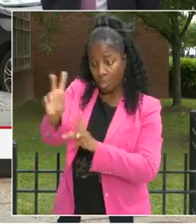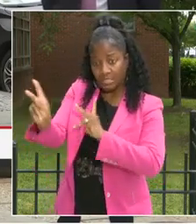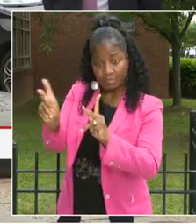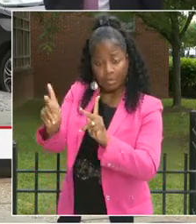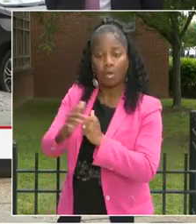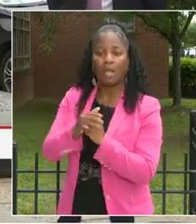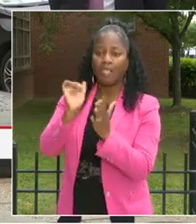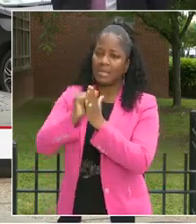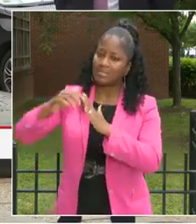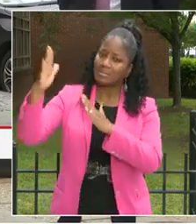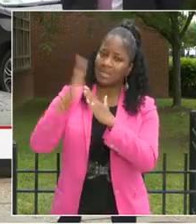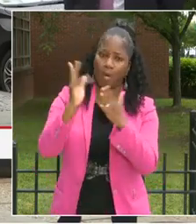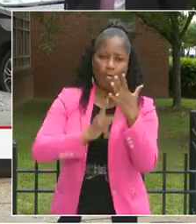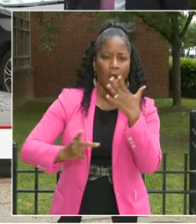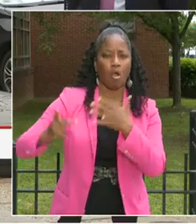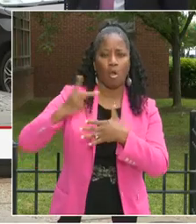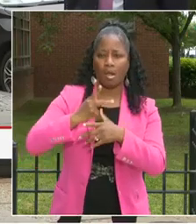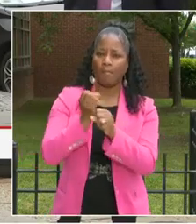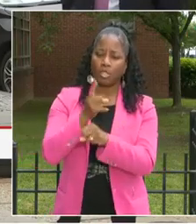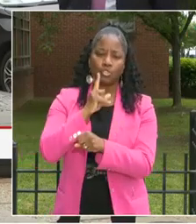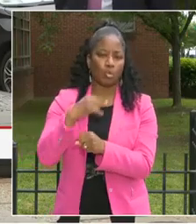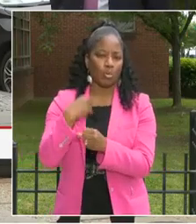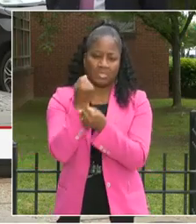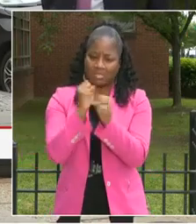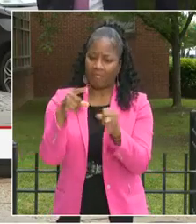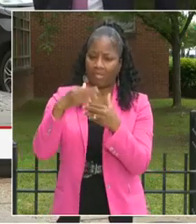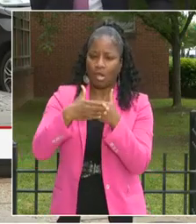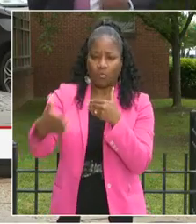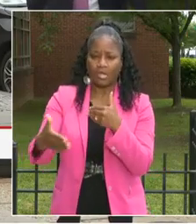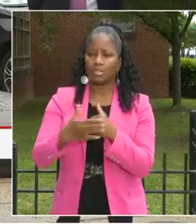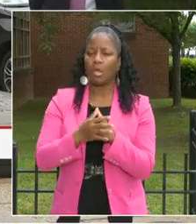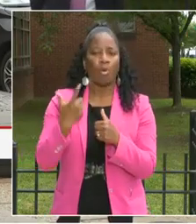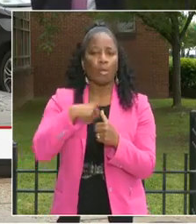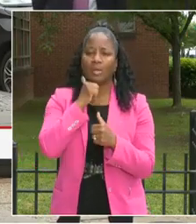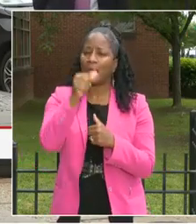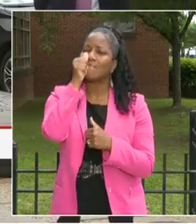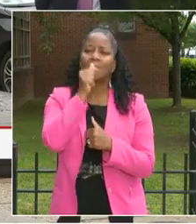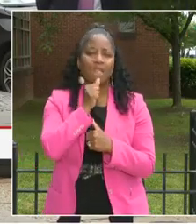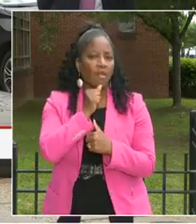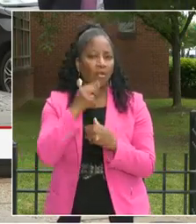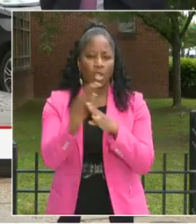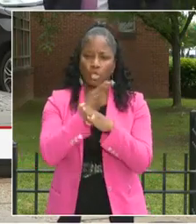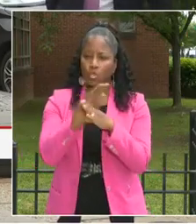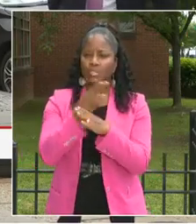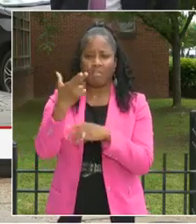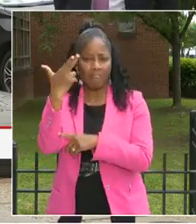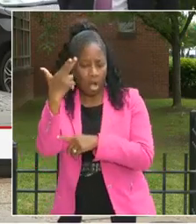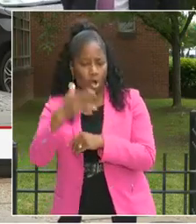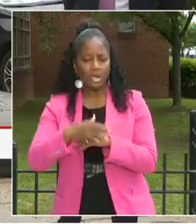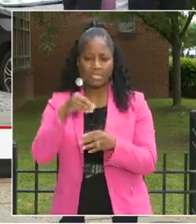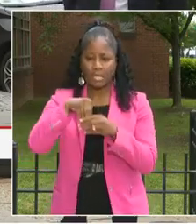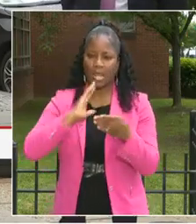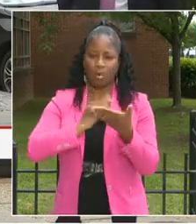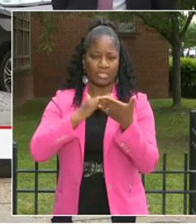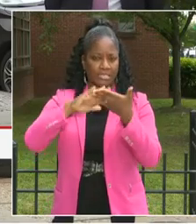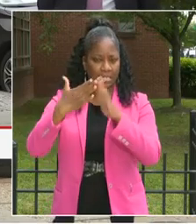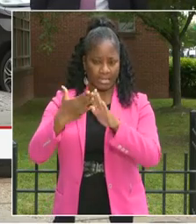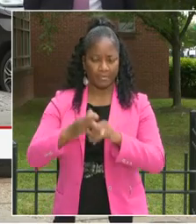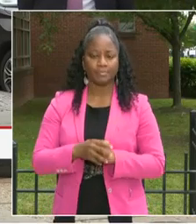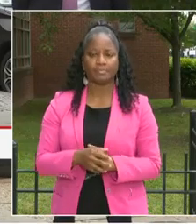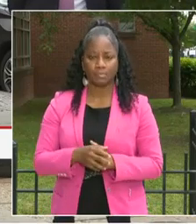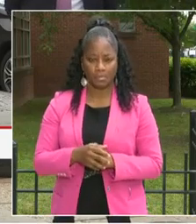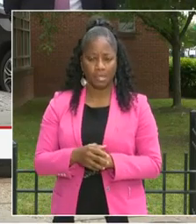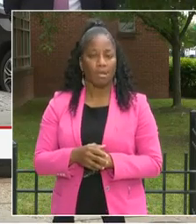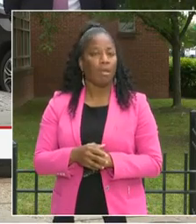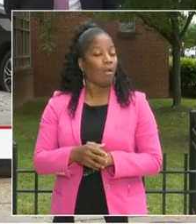top priorities to ensure the safety of our residents. We will not tolerate people using firearms in our city.